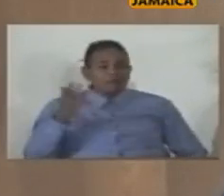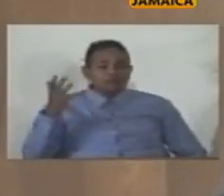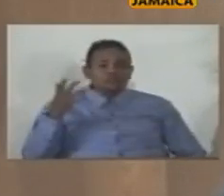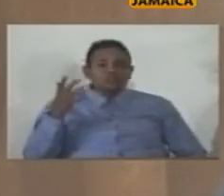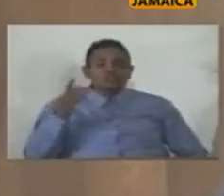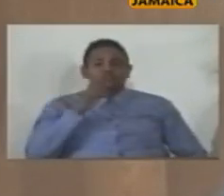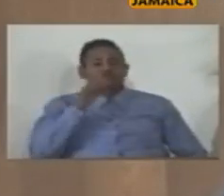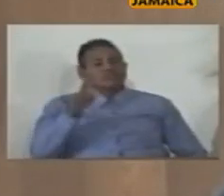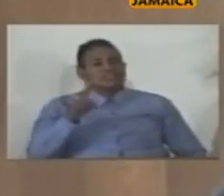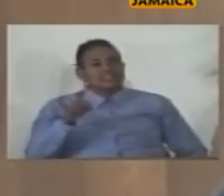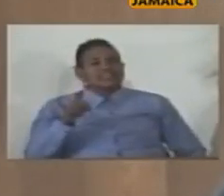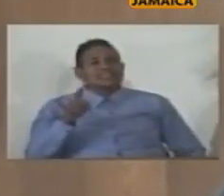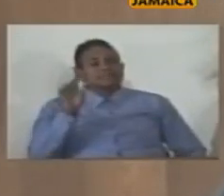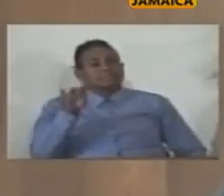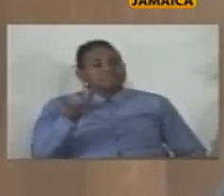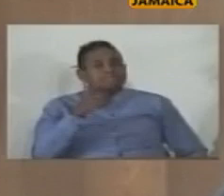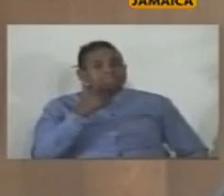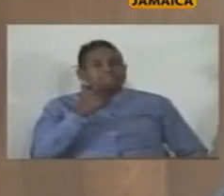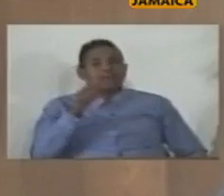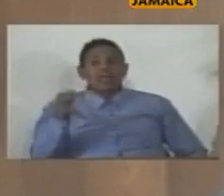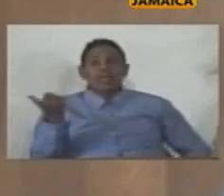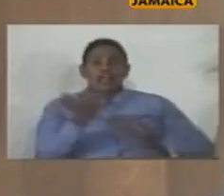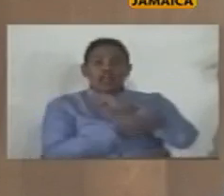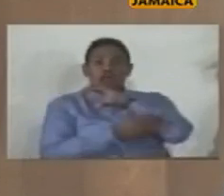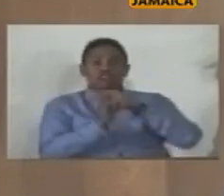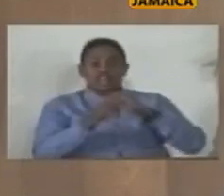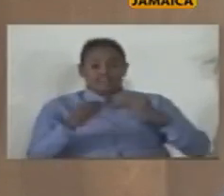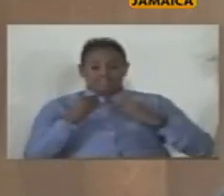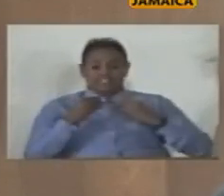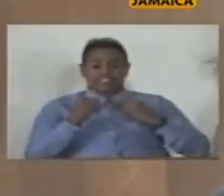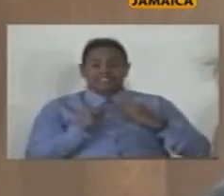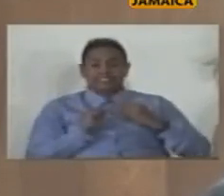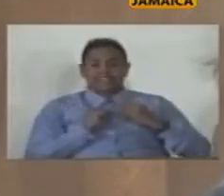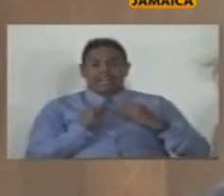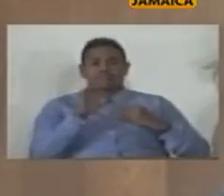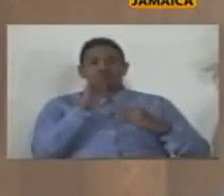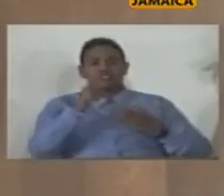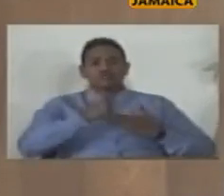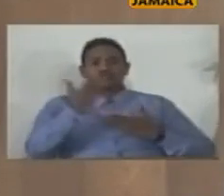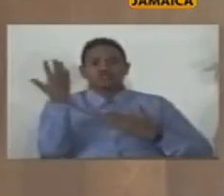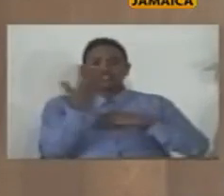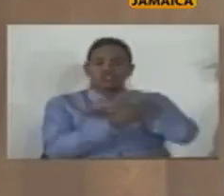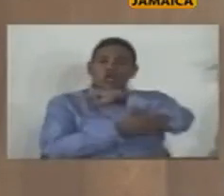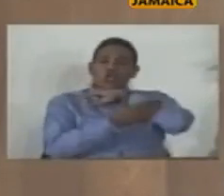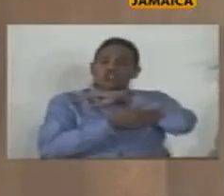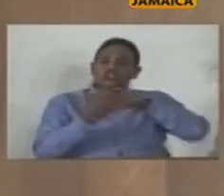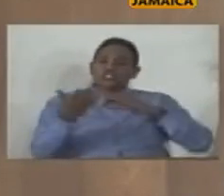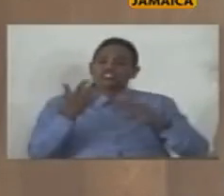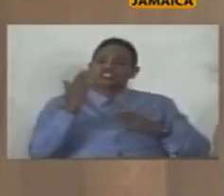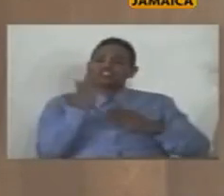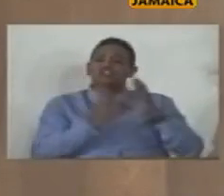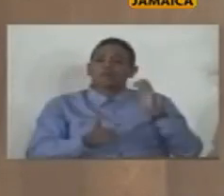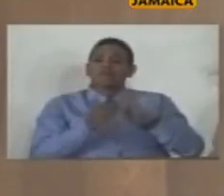been postulated, Mr. Speaker, that any country that can feed itself is a rich country. Some of the most dedicated farmers